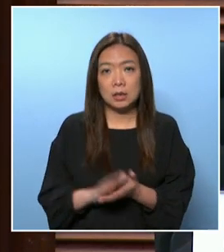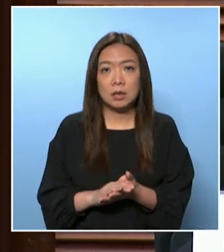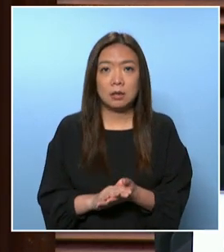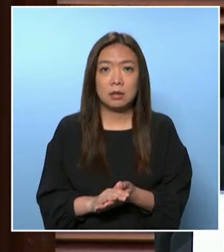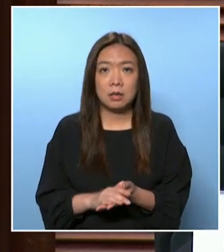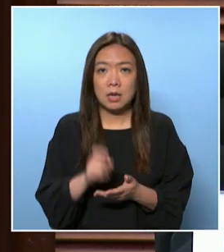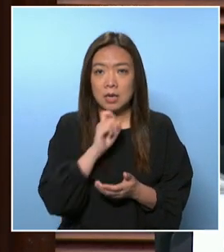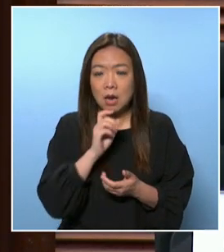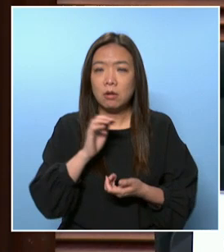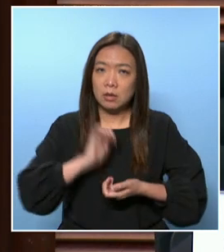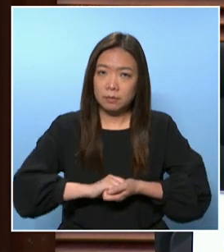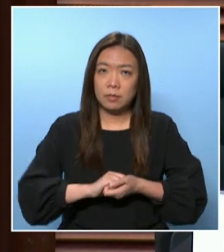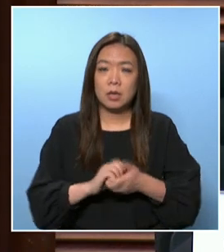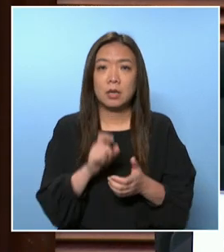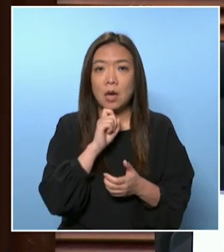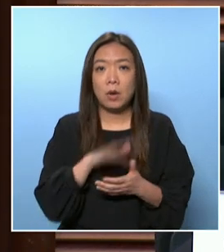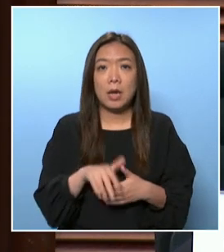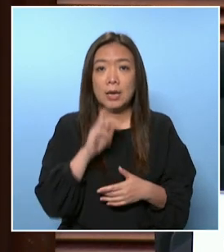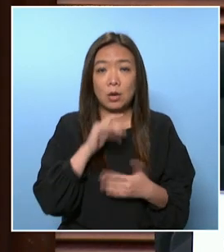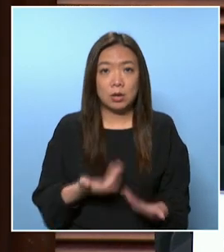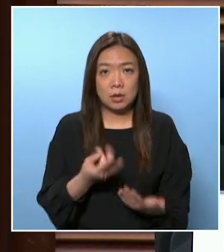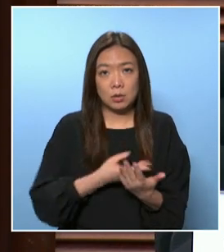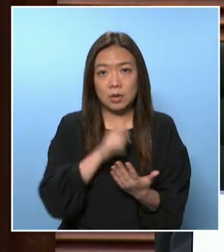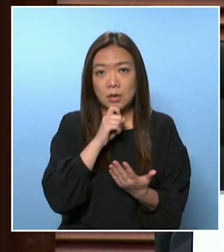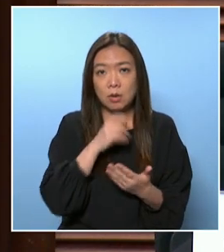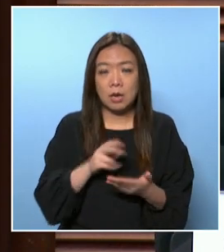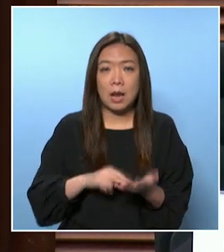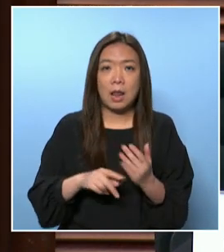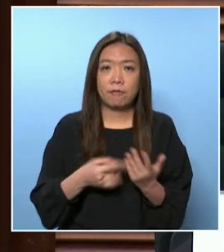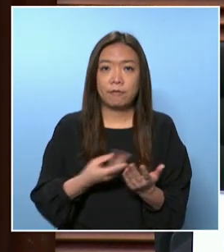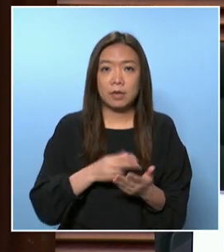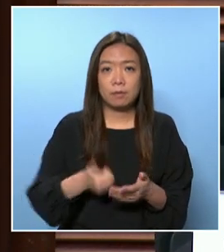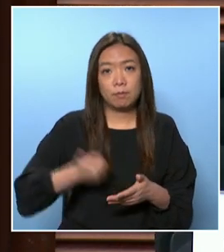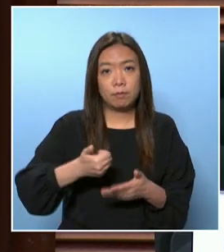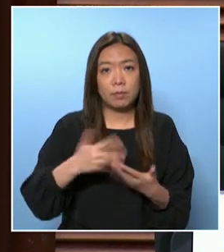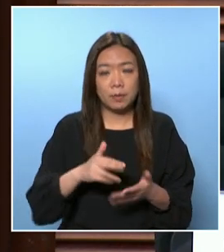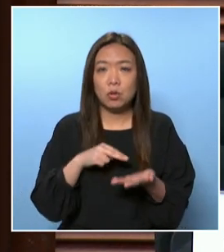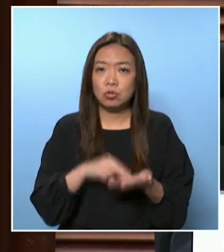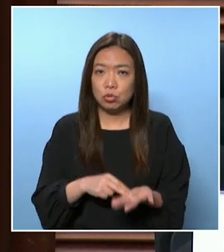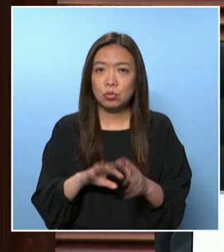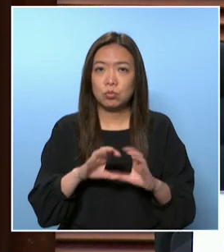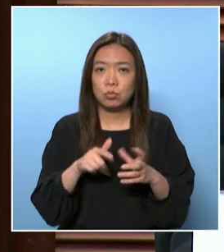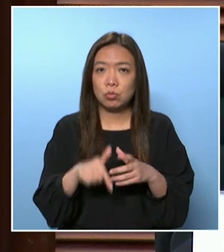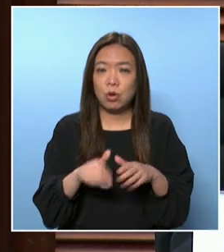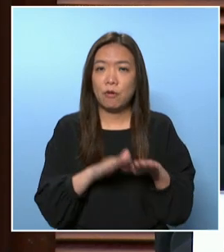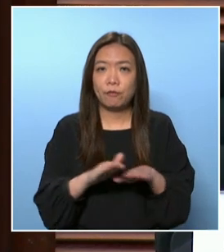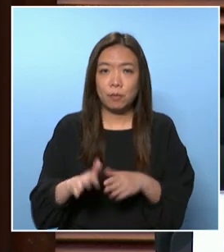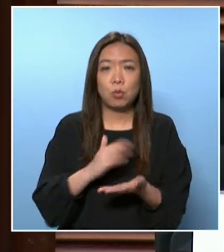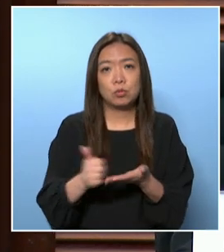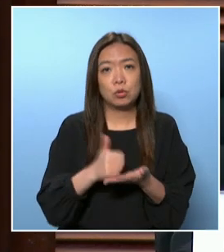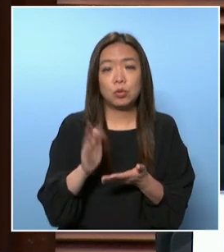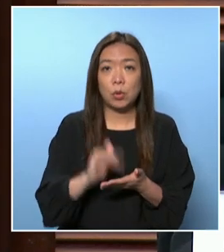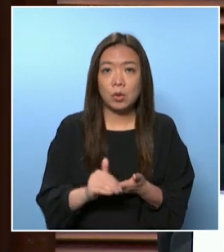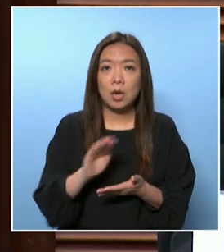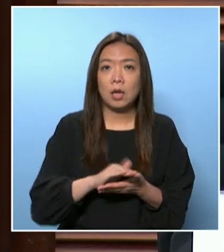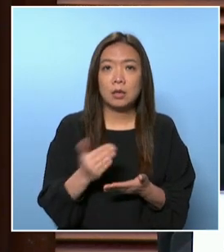the private practitioners that are cooperating on this. If this bill is enacted, I'm